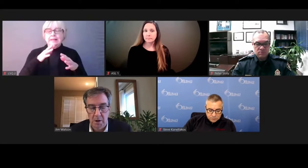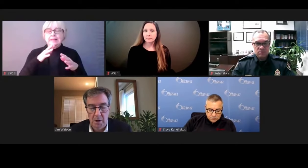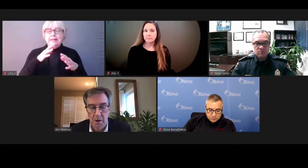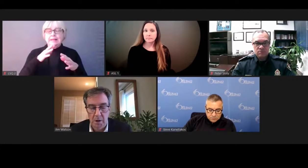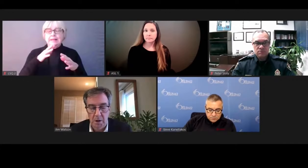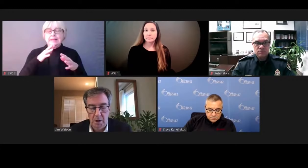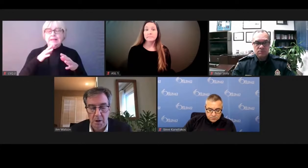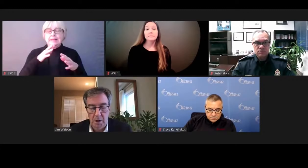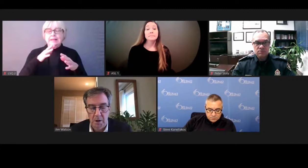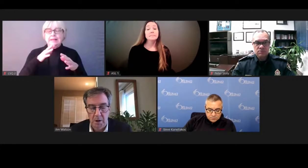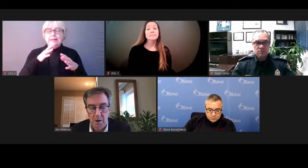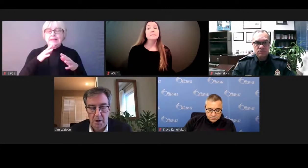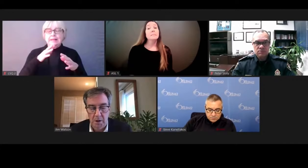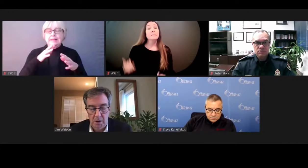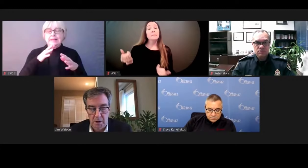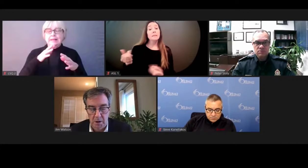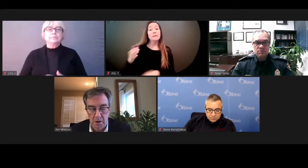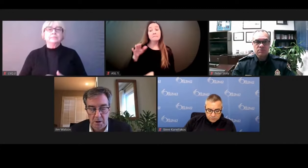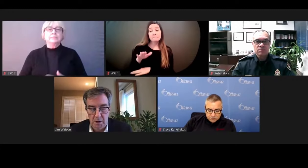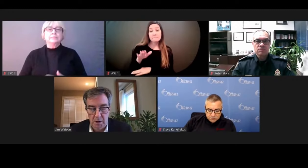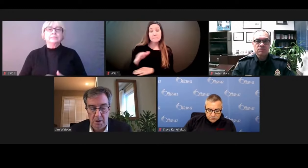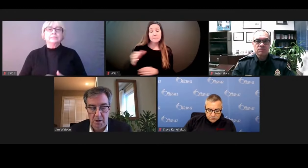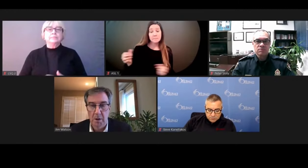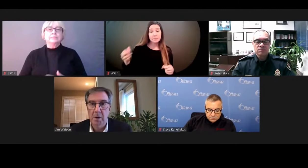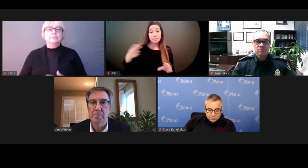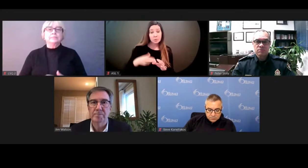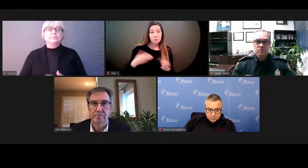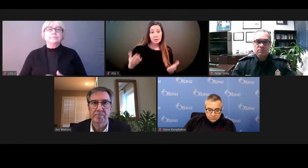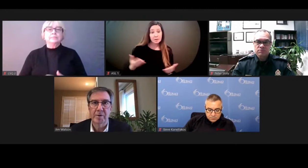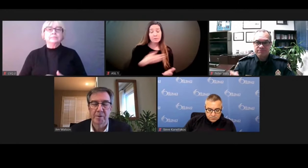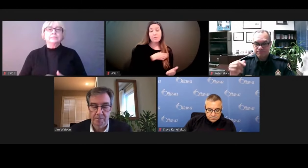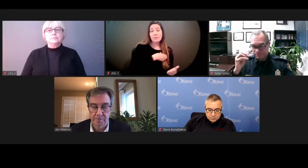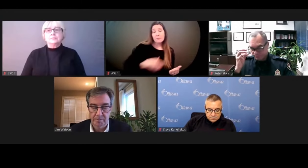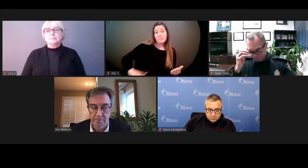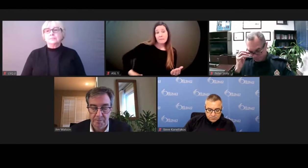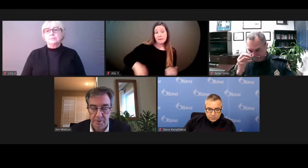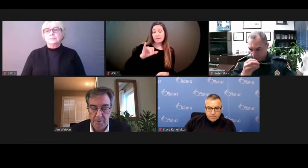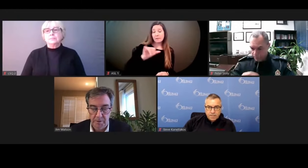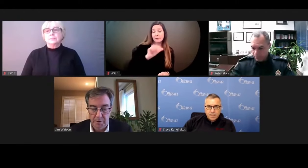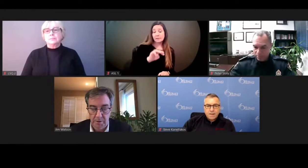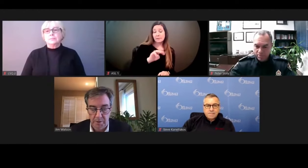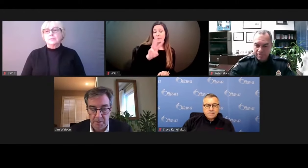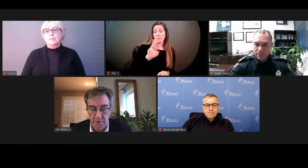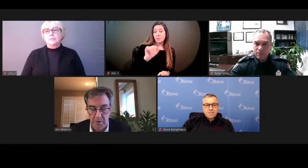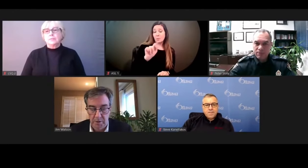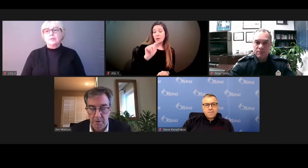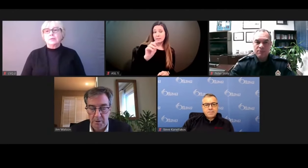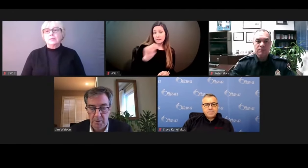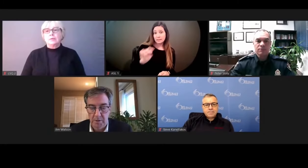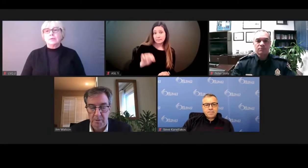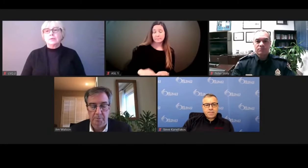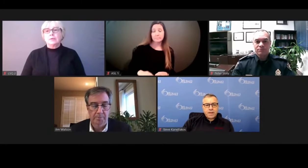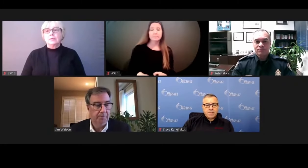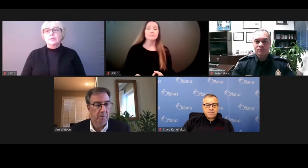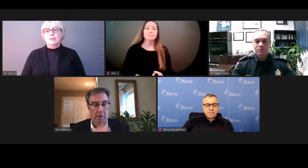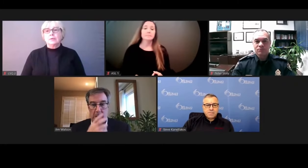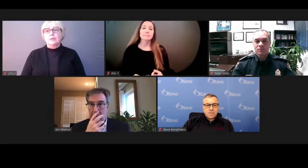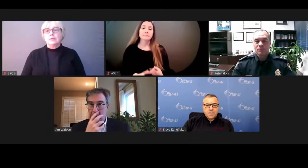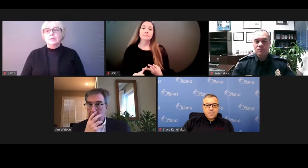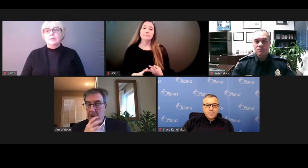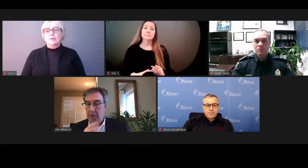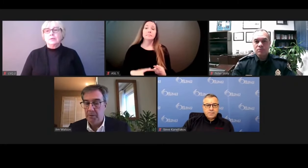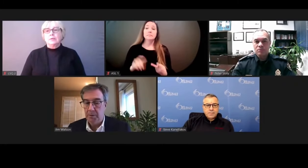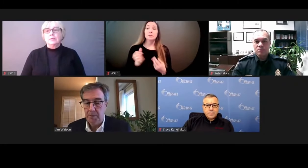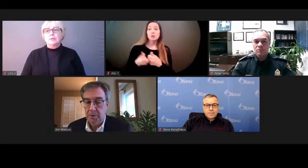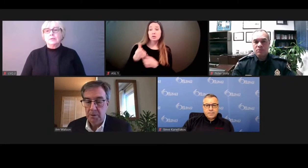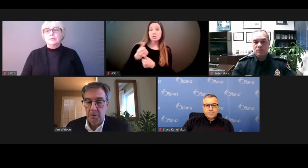us this afternoon, we have Mayor Jim Watson, le maire Jim Watson, Chief Peter Slowly, le